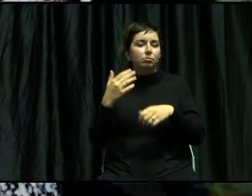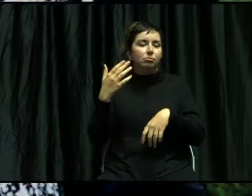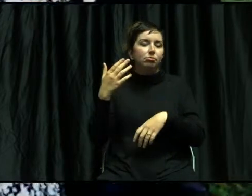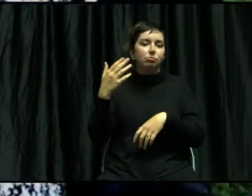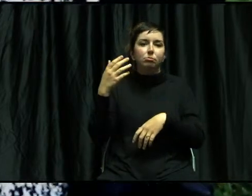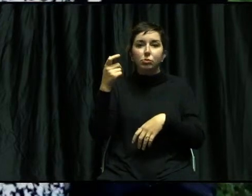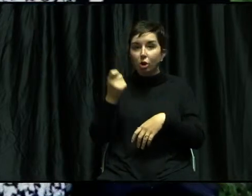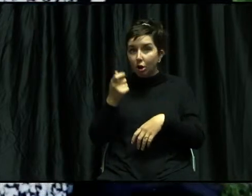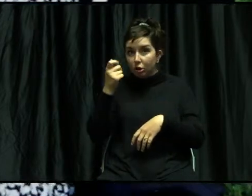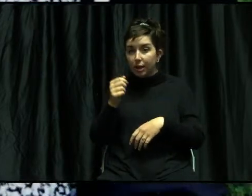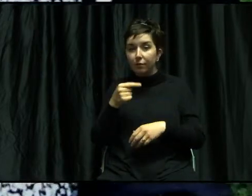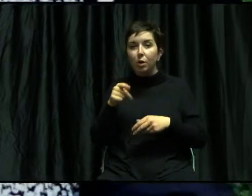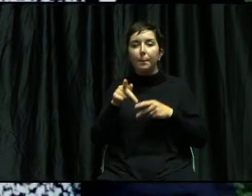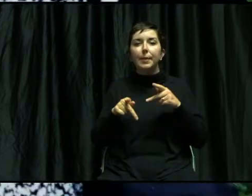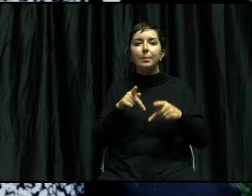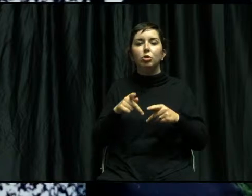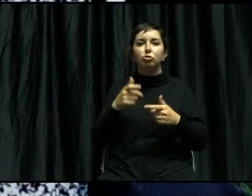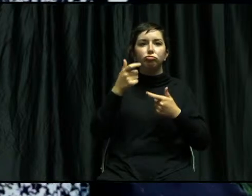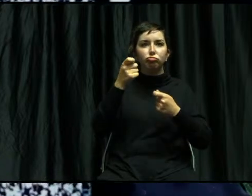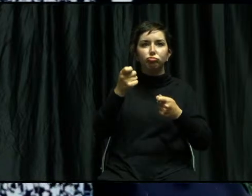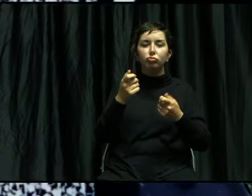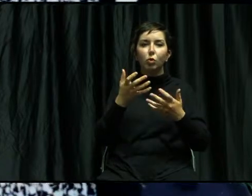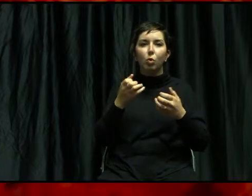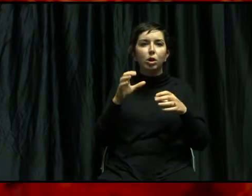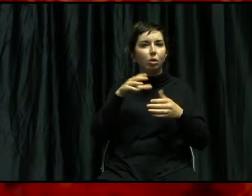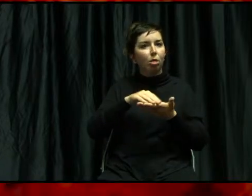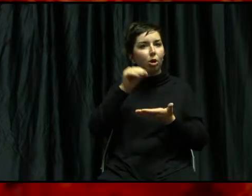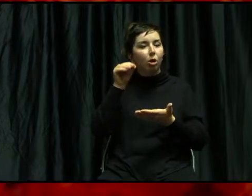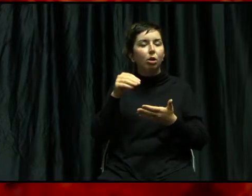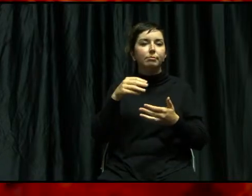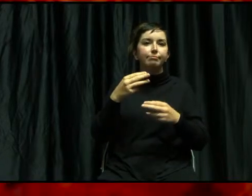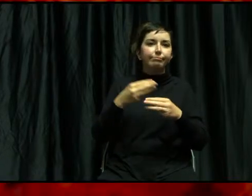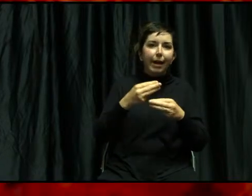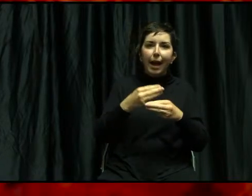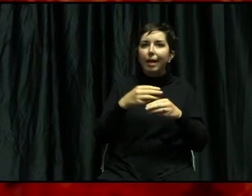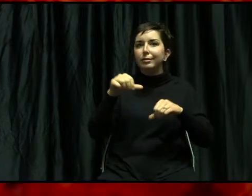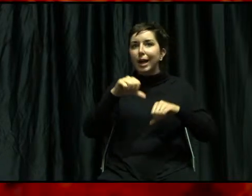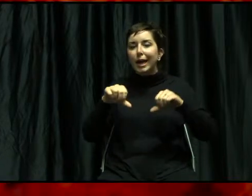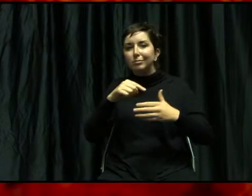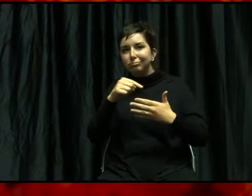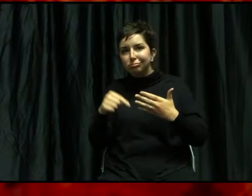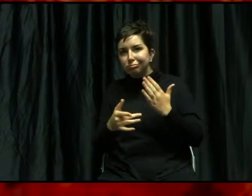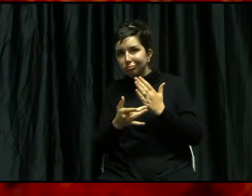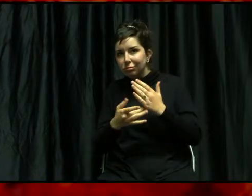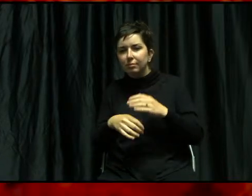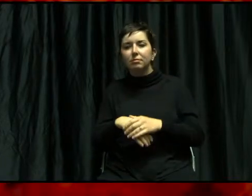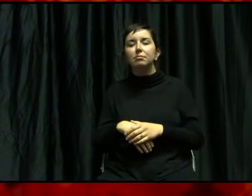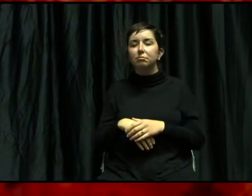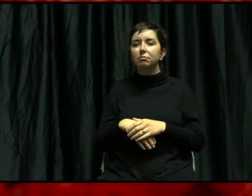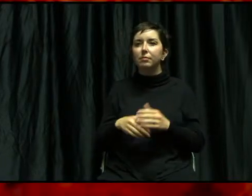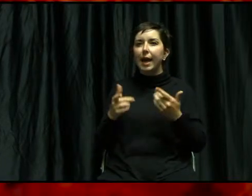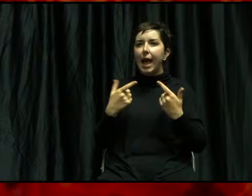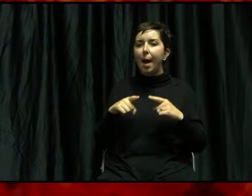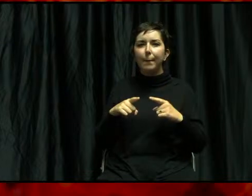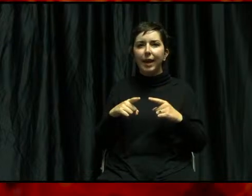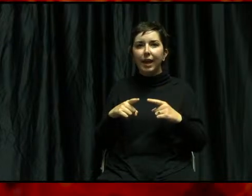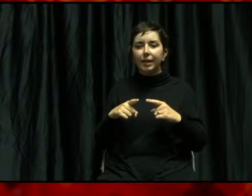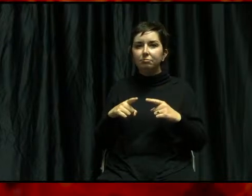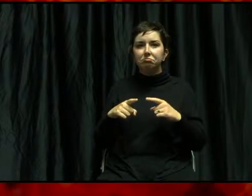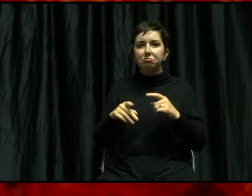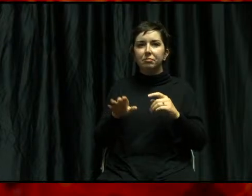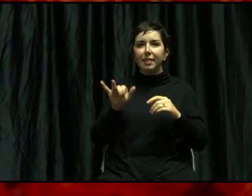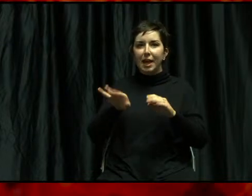for girls interested in math, science, and technology. There were doors open to me in education that I didn't even know the